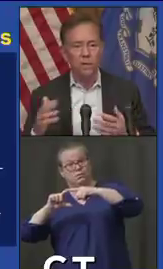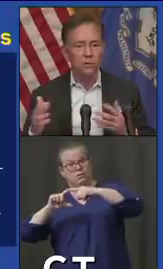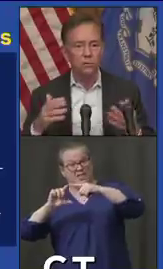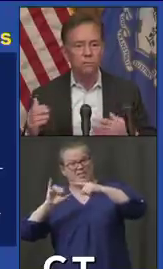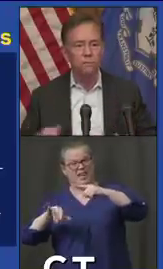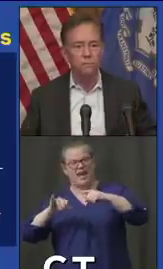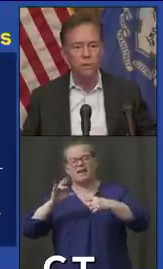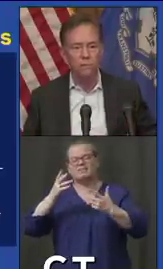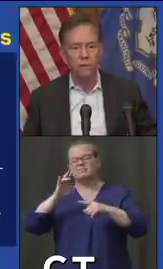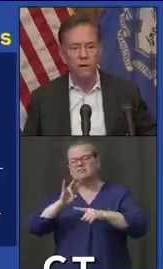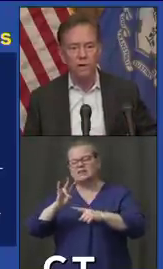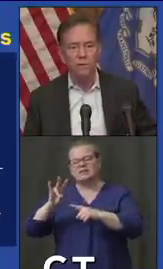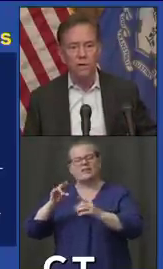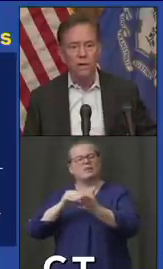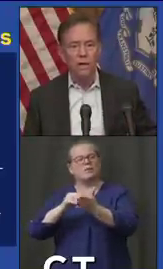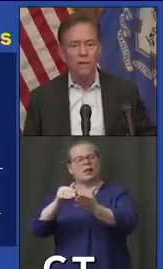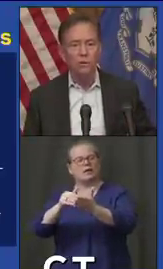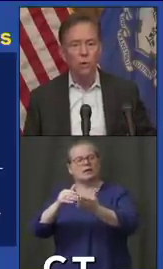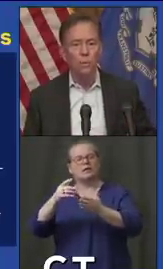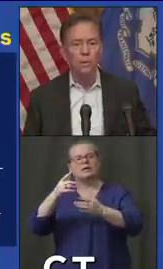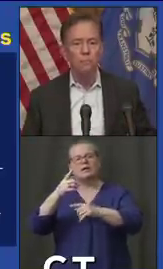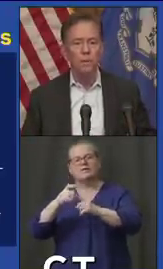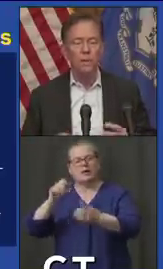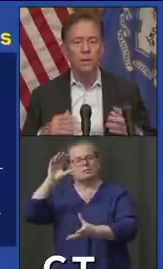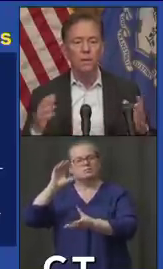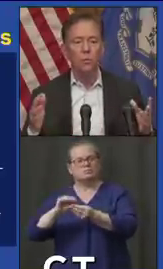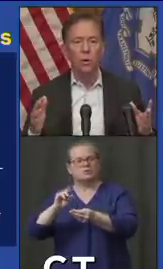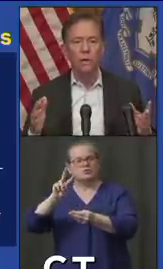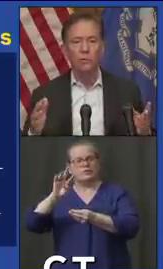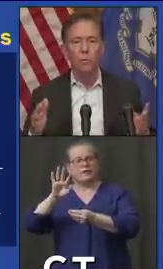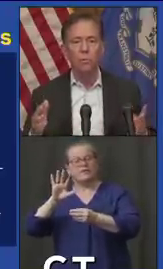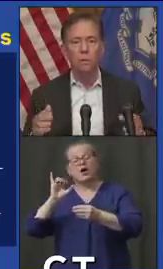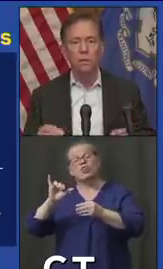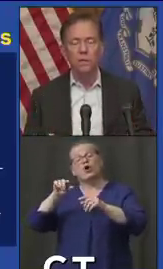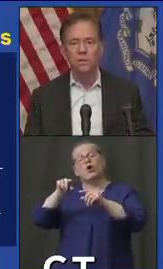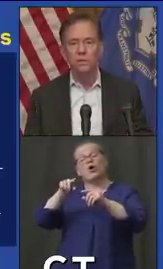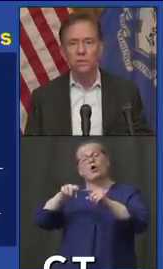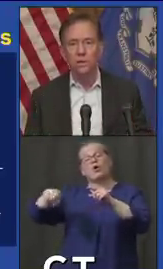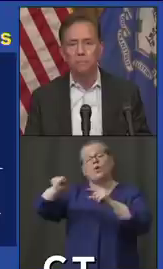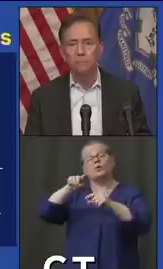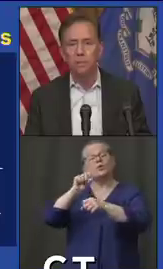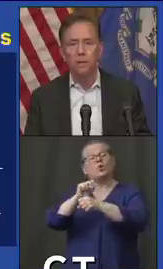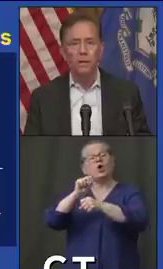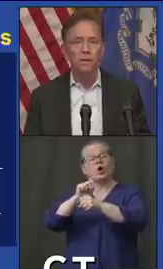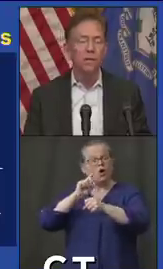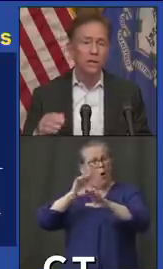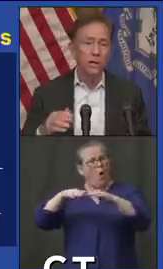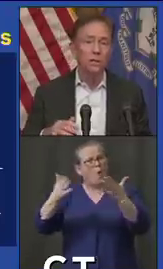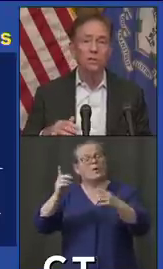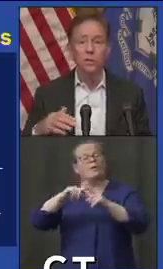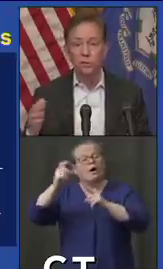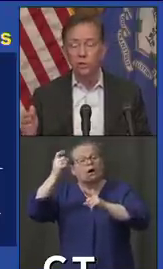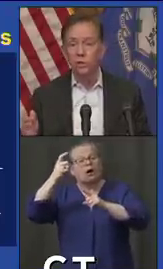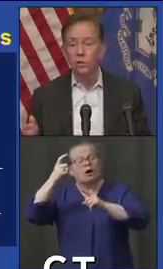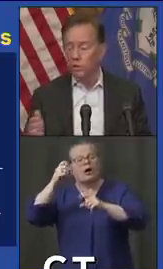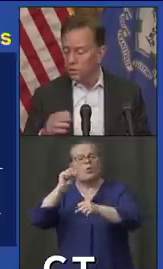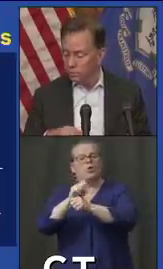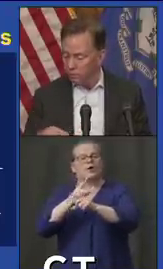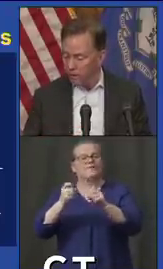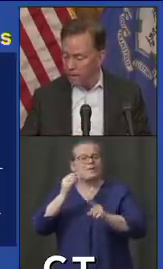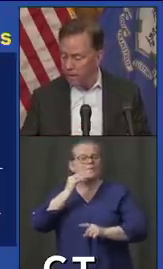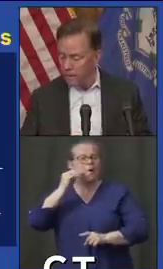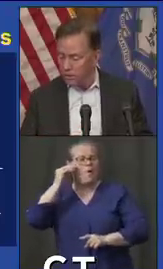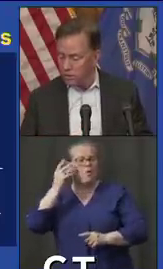billion out of $245, is open, but they're working remotely. This is technology,